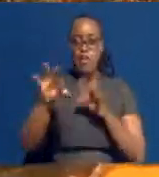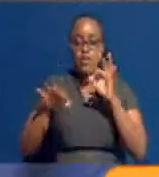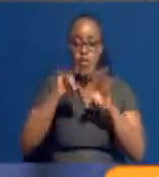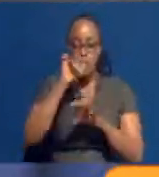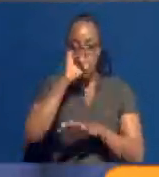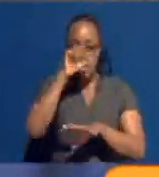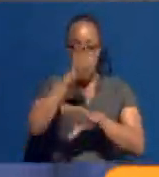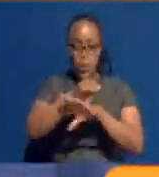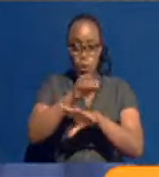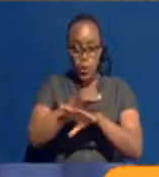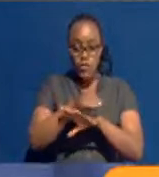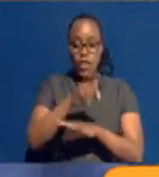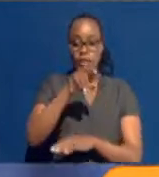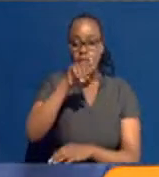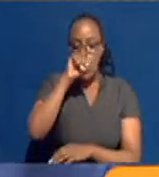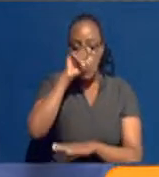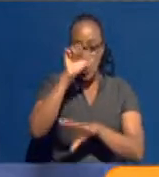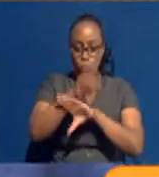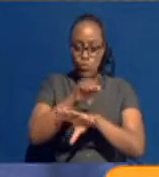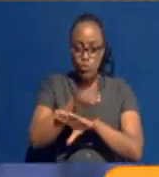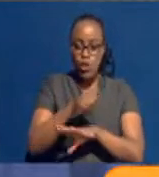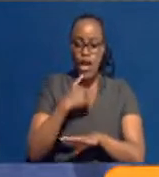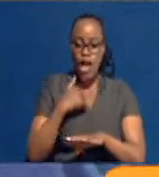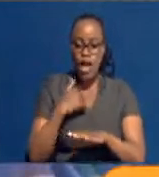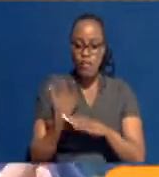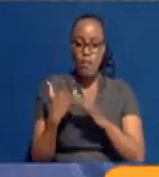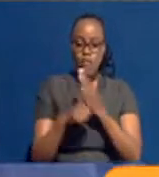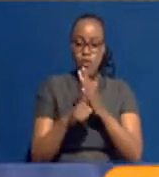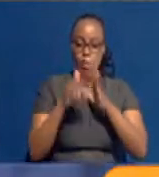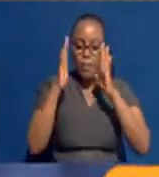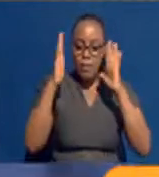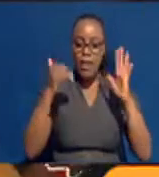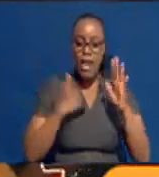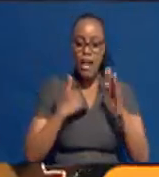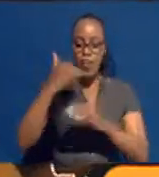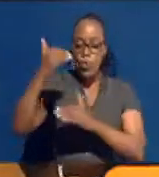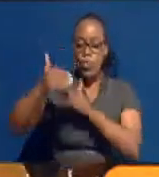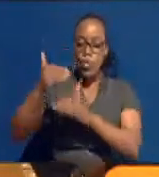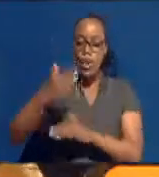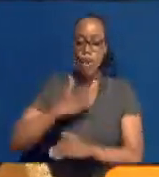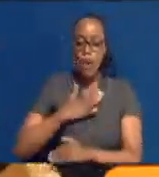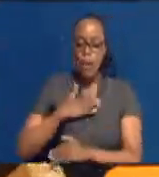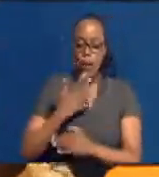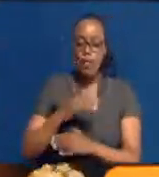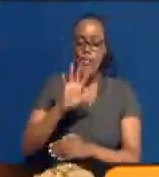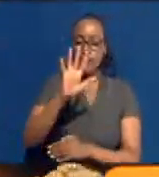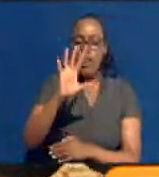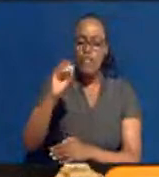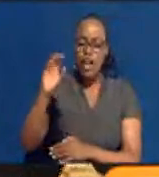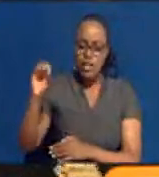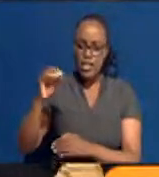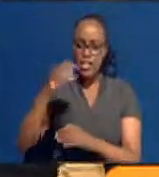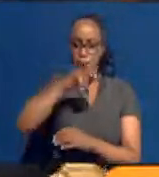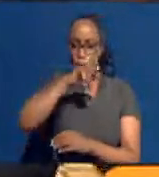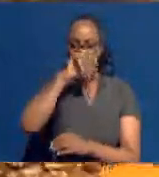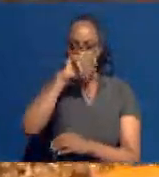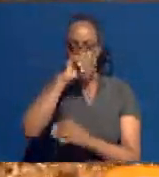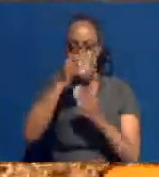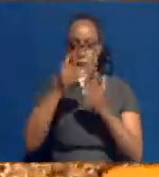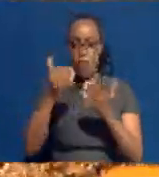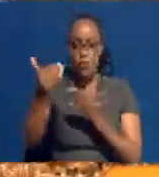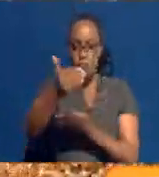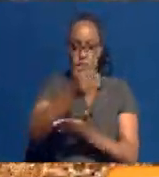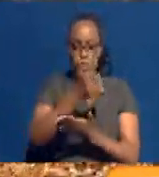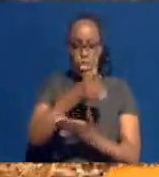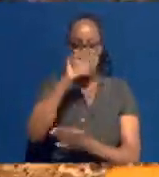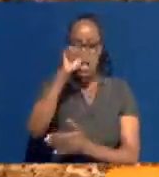waste. Chicken waste used to be a very big problem with even my neighbors. We had 500 chicken, and we used to collect